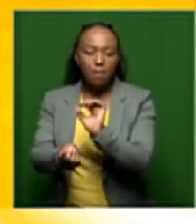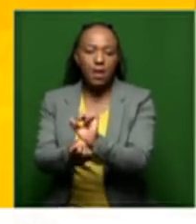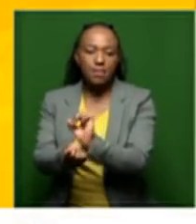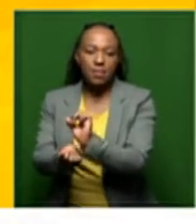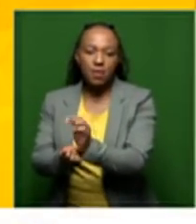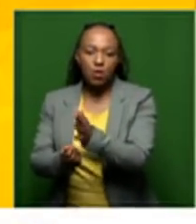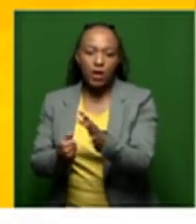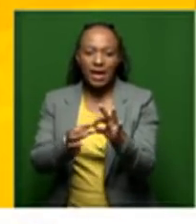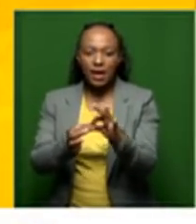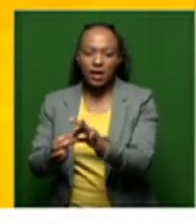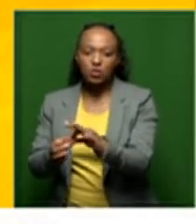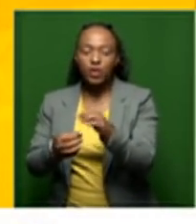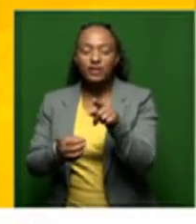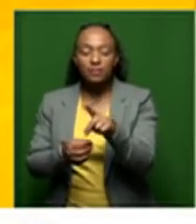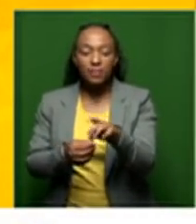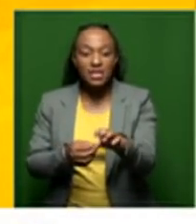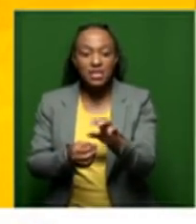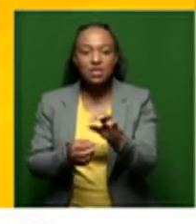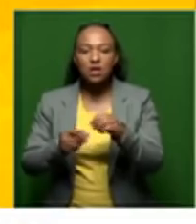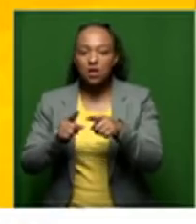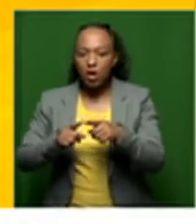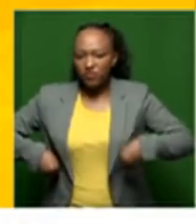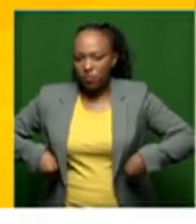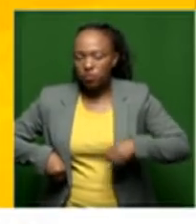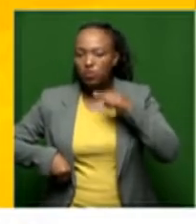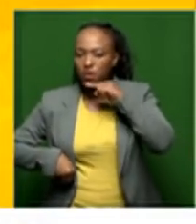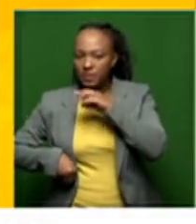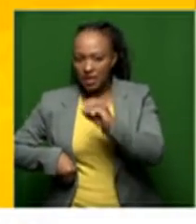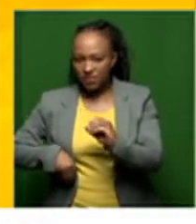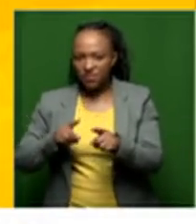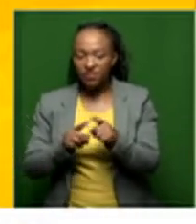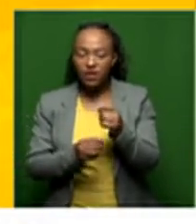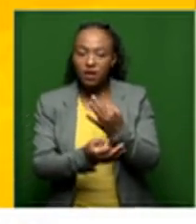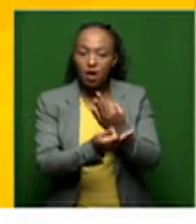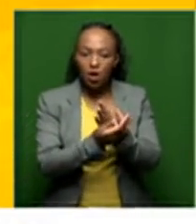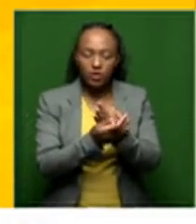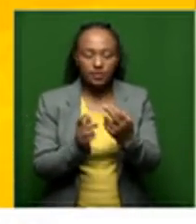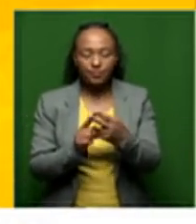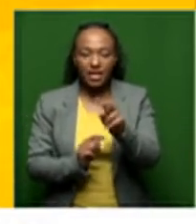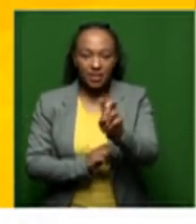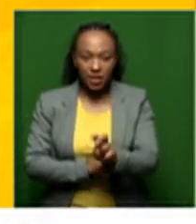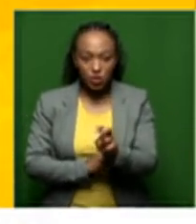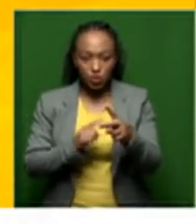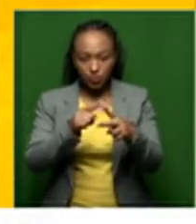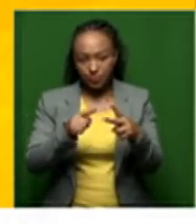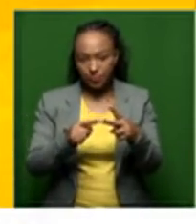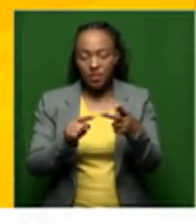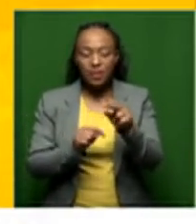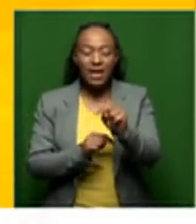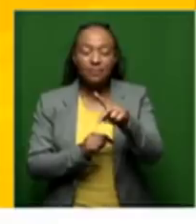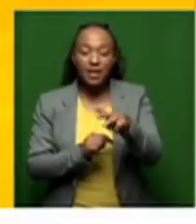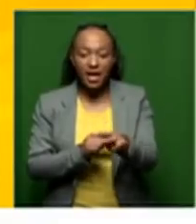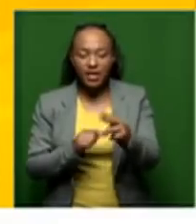with COVID-19 tender fraud and corruption. The Hawks, the Special Investigating Unit, that's the SIU, and the